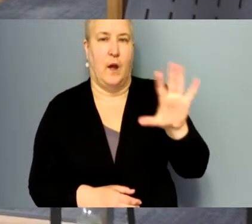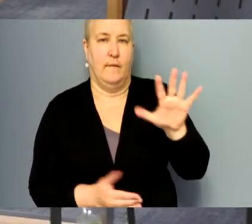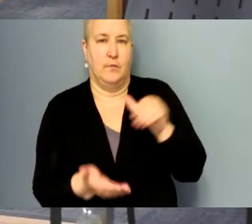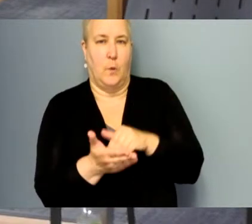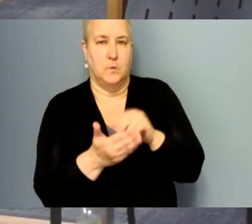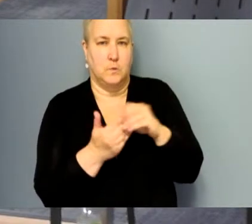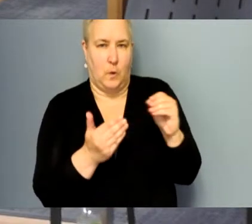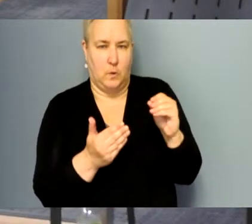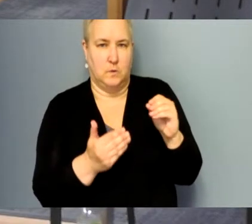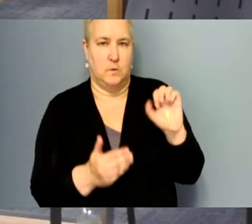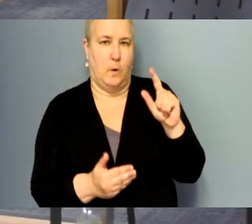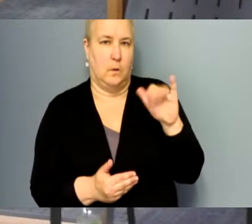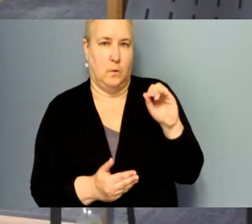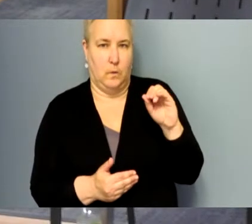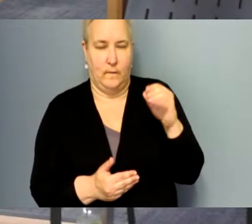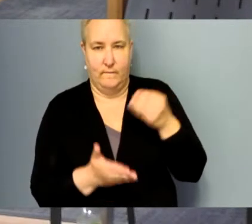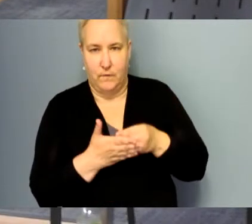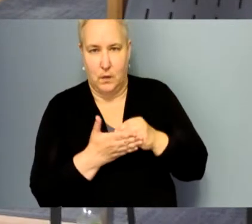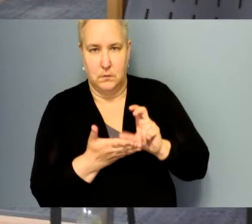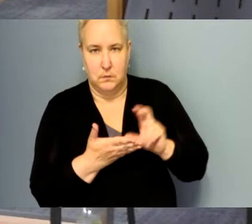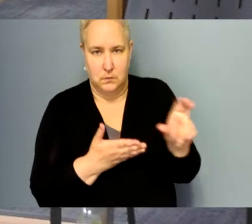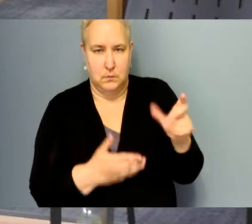$405,000 of ARPA funds.